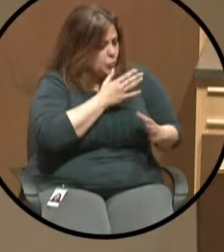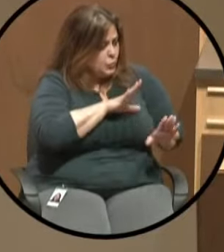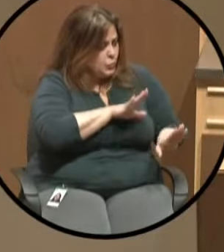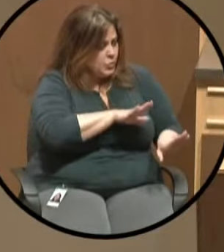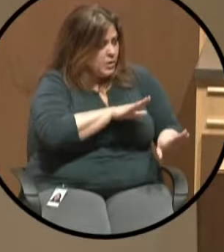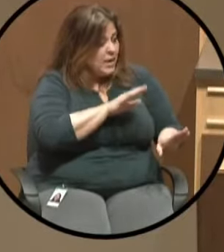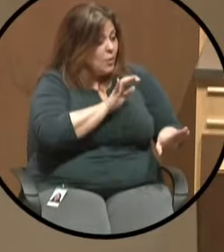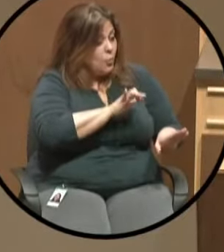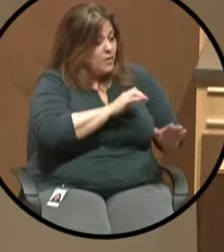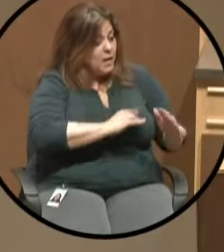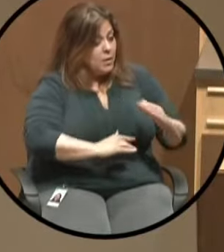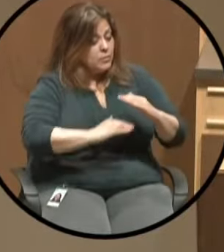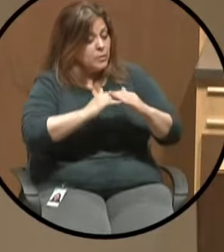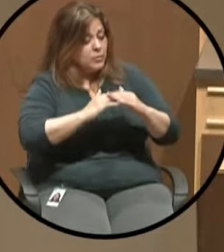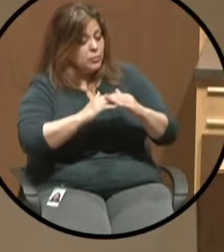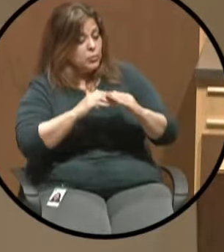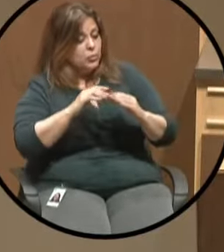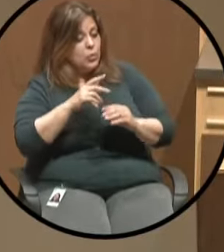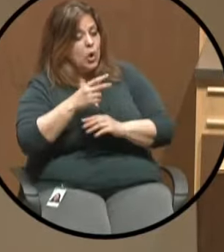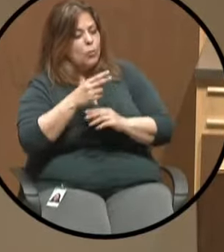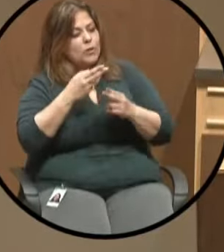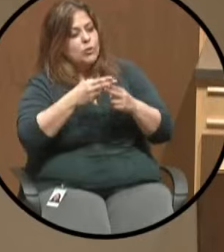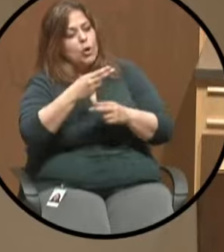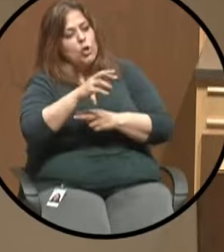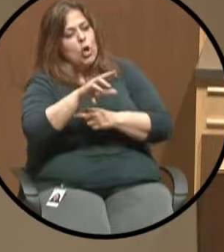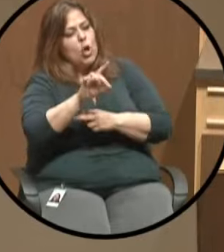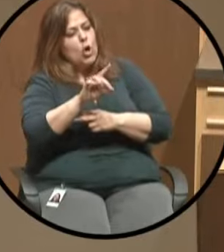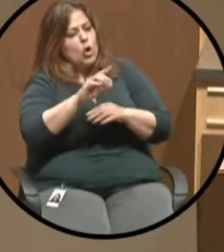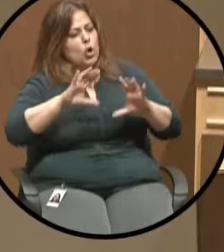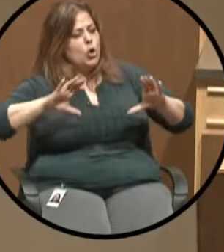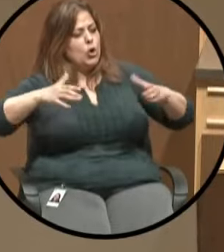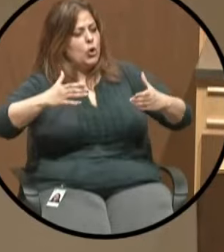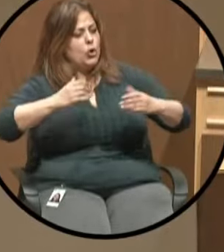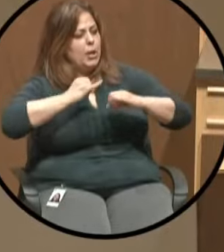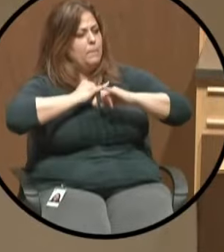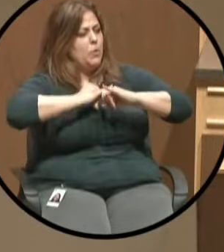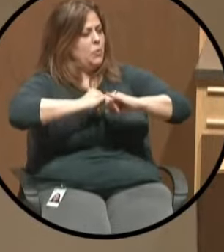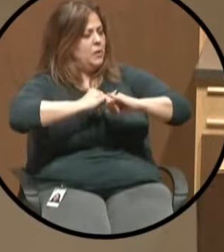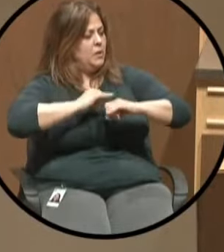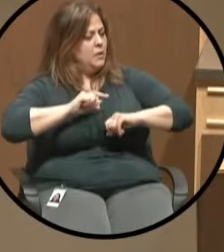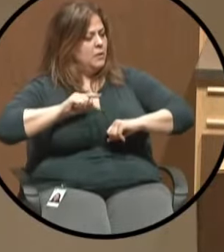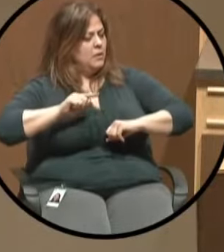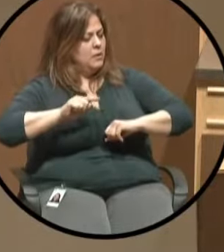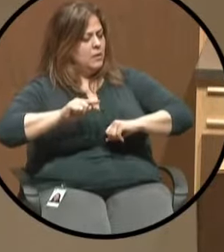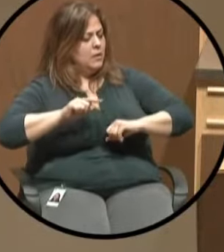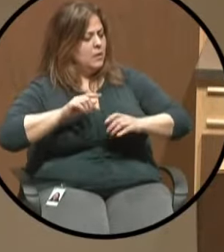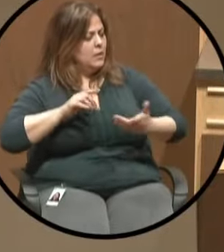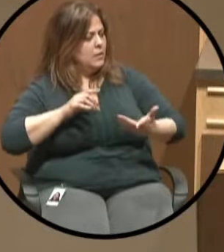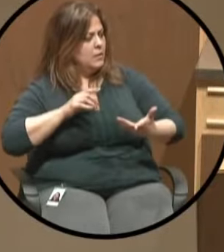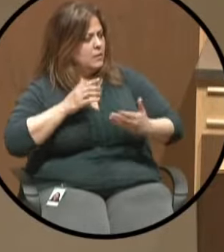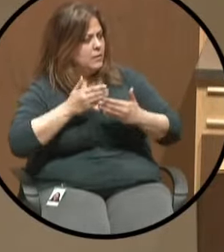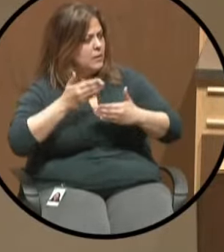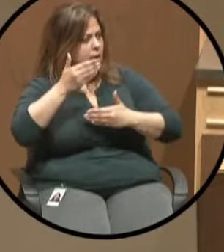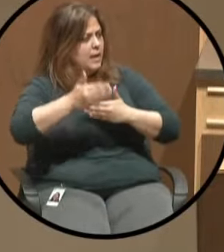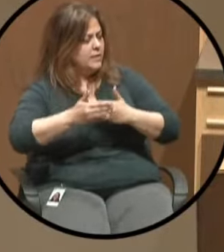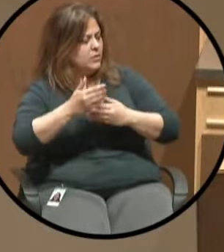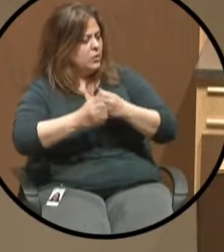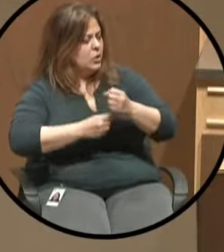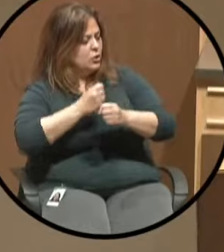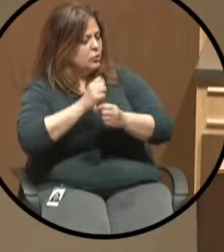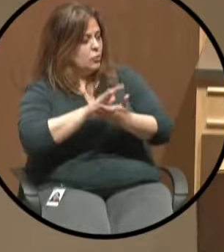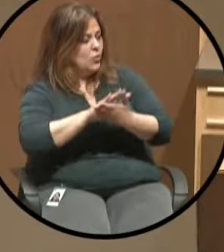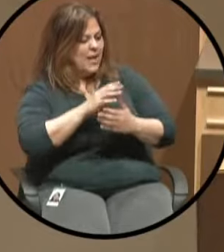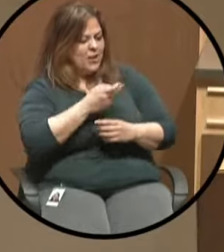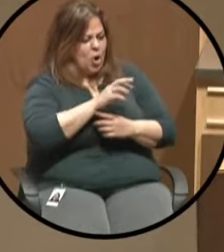have reached herd immunity by next school year? And while you're at it, for those who are not familiar, would you also address what is